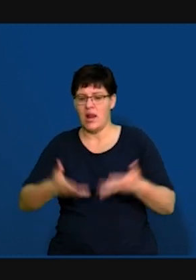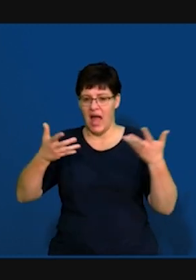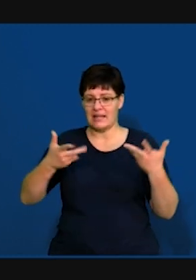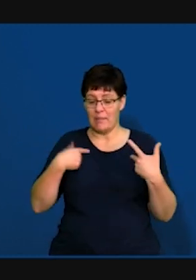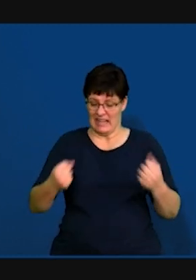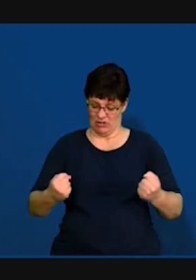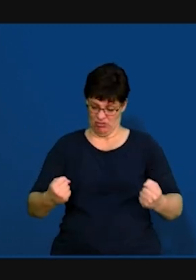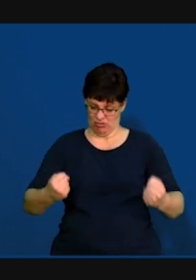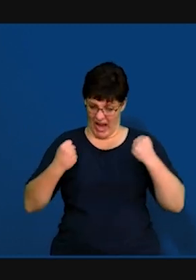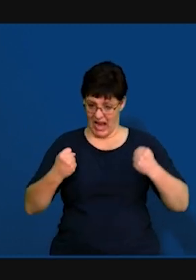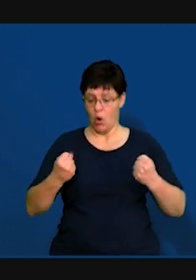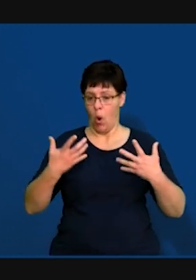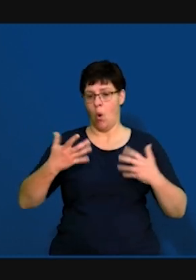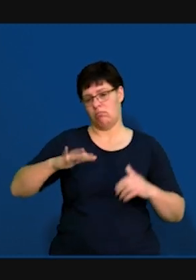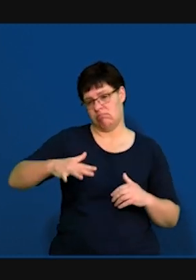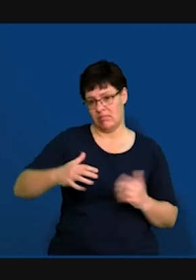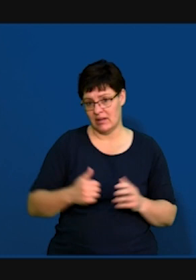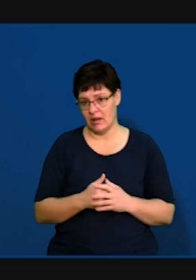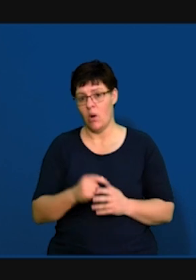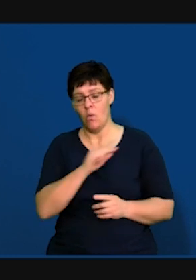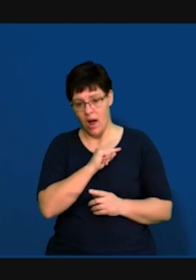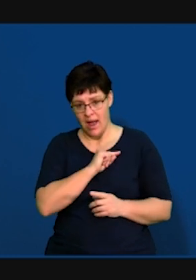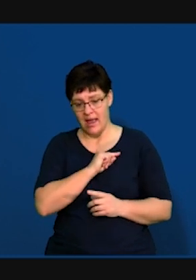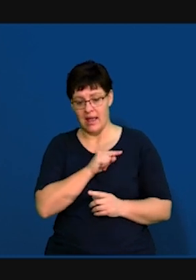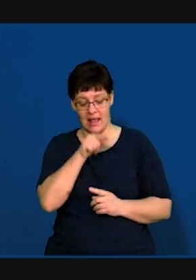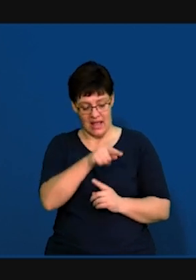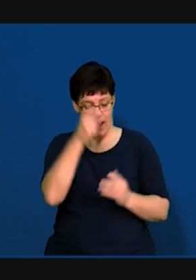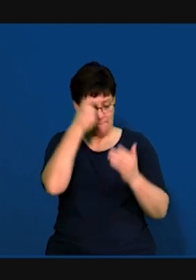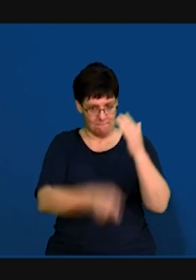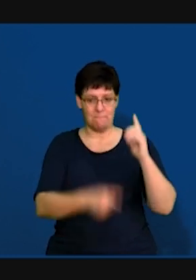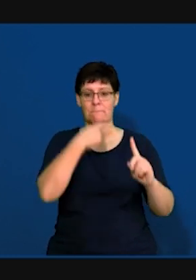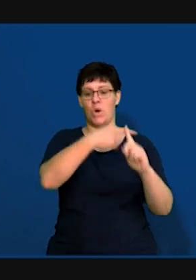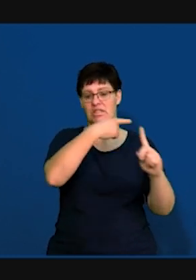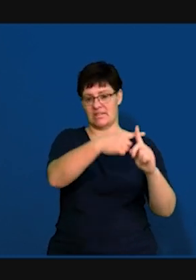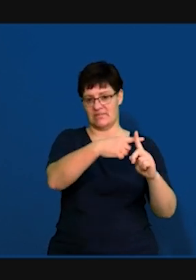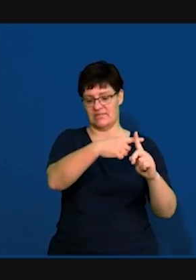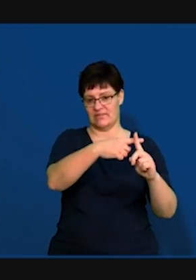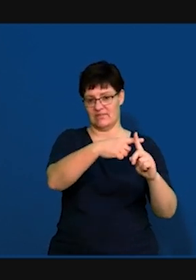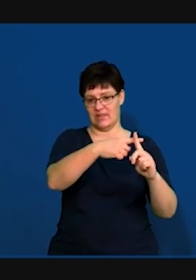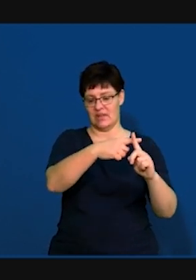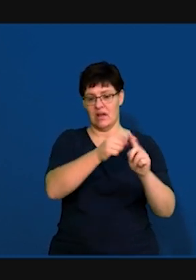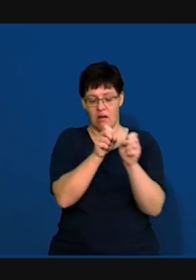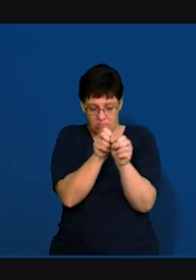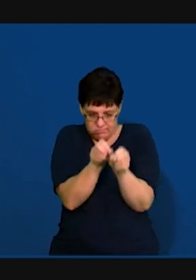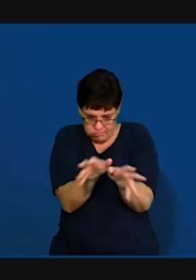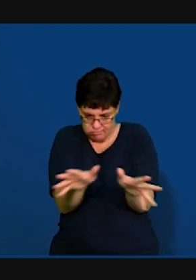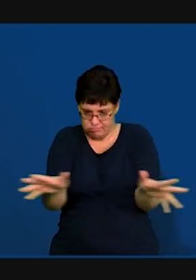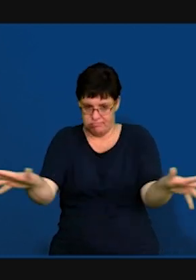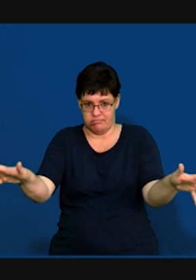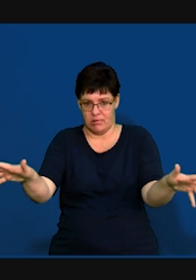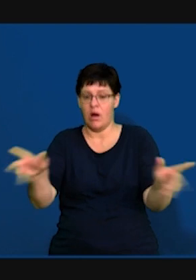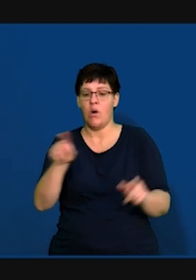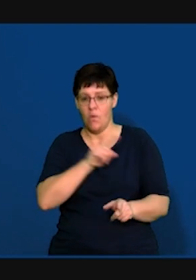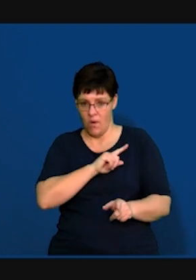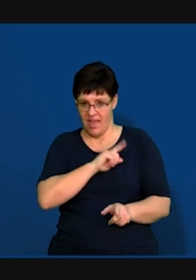at that particular point. Because this is a positive charge that creates the field, the direction of the field is away. So that's another thing